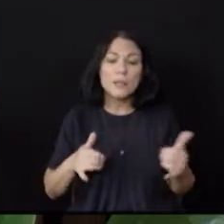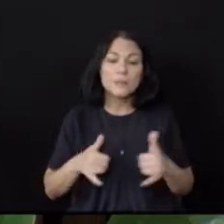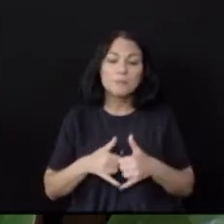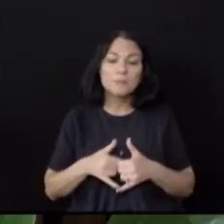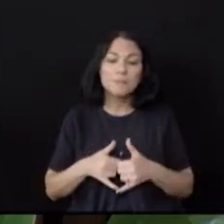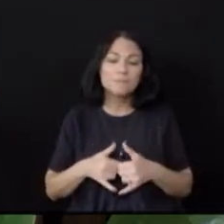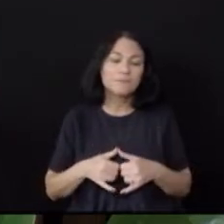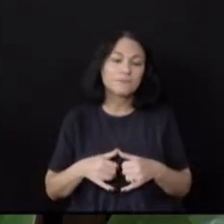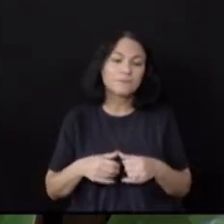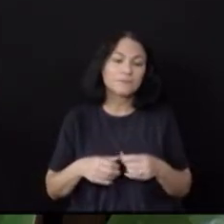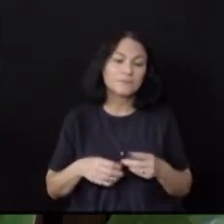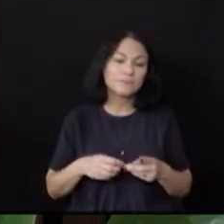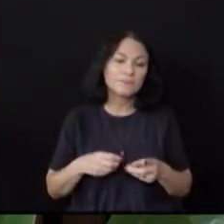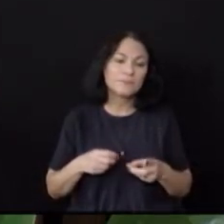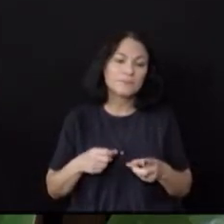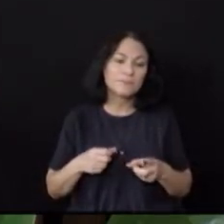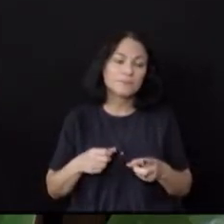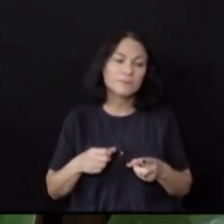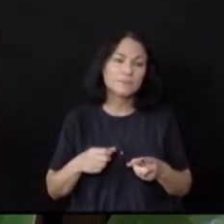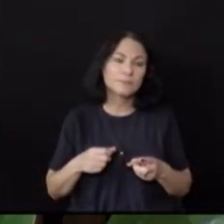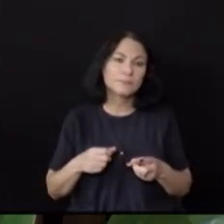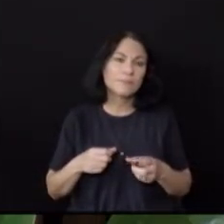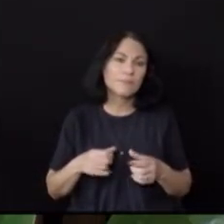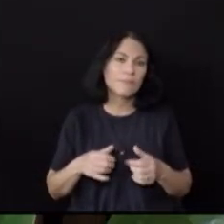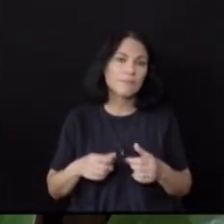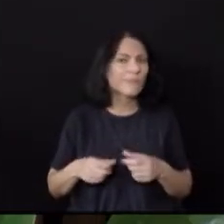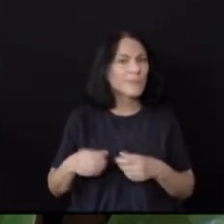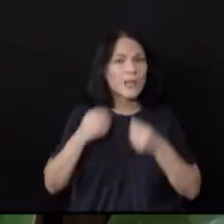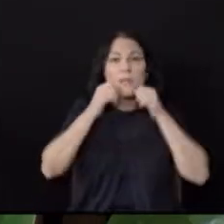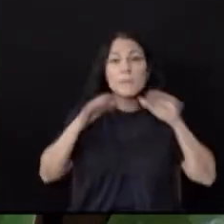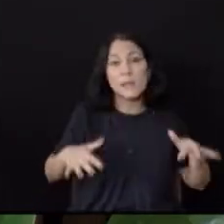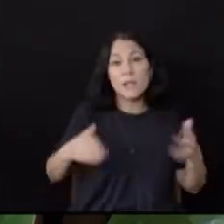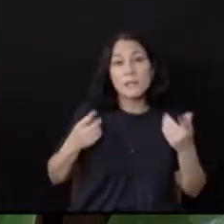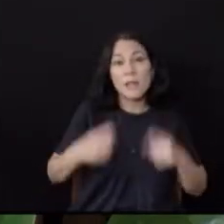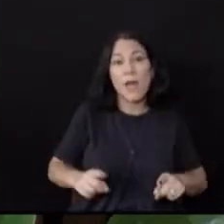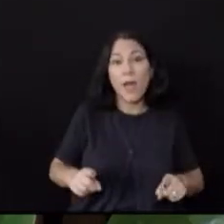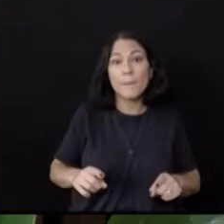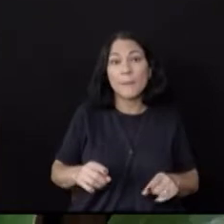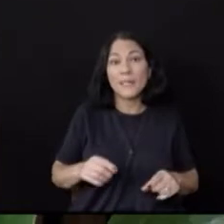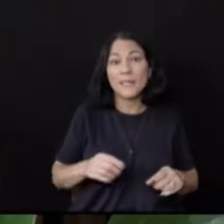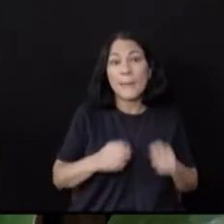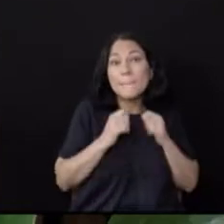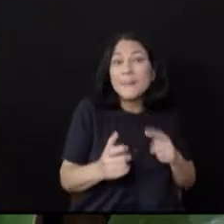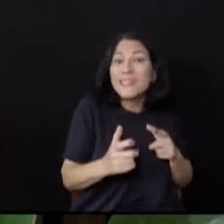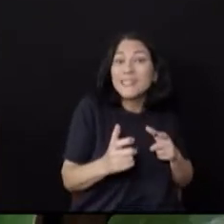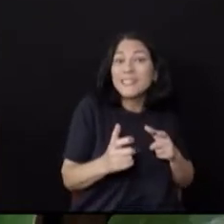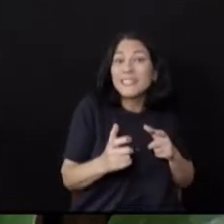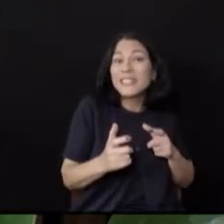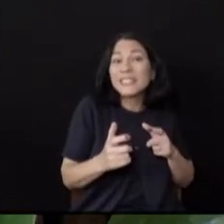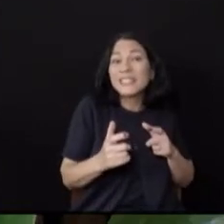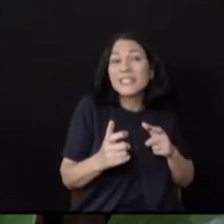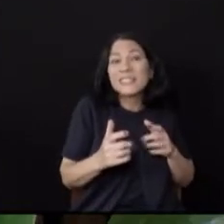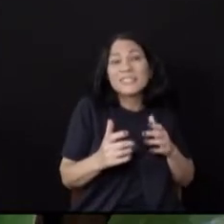reward will come ultimately? Yes. Does it mean it comes immediately?